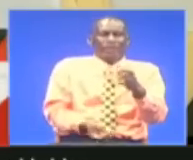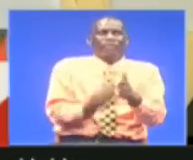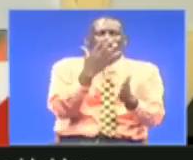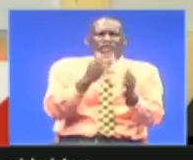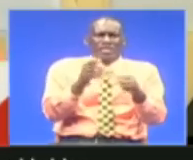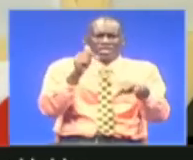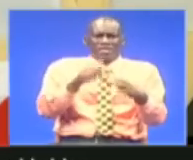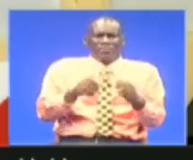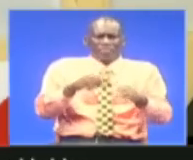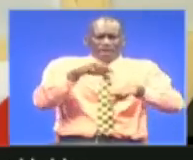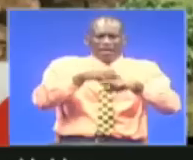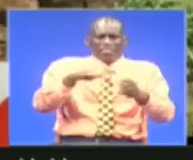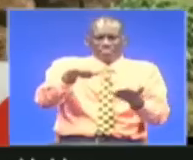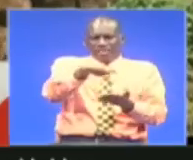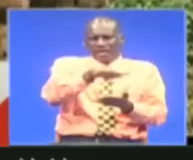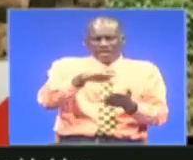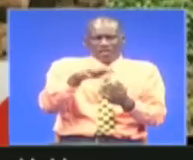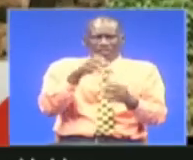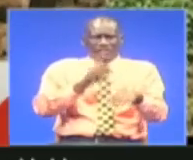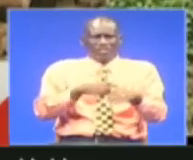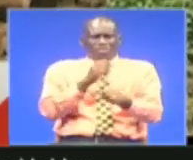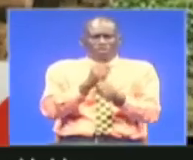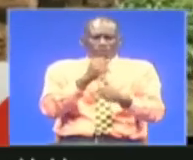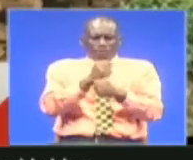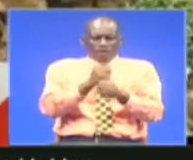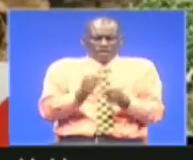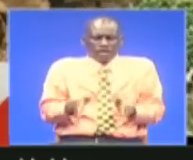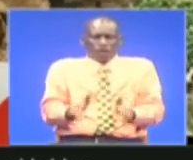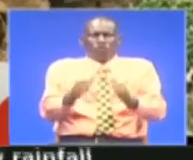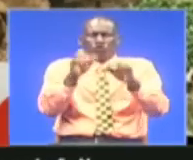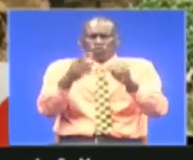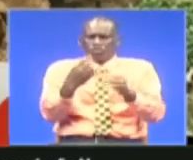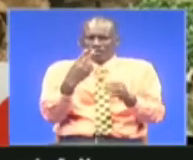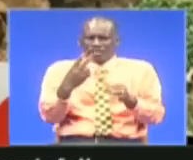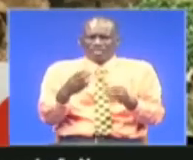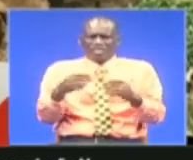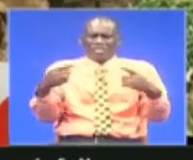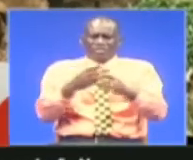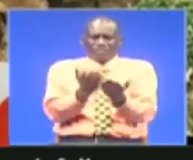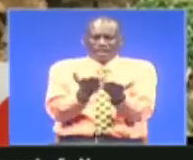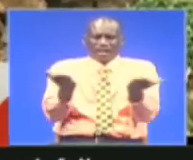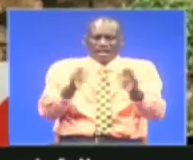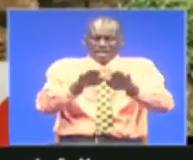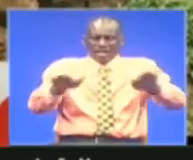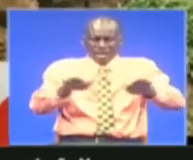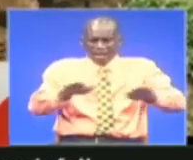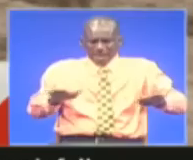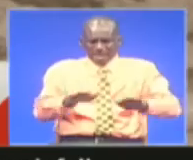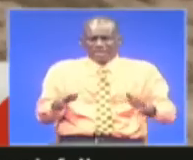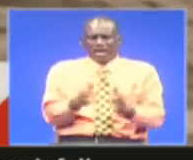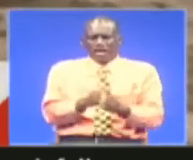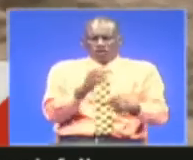within the earth surface. So sometimes when we are doing the roads, we just look at the superficial layers and then we do the foundation very